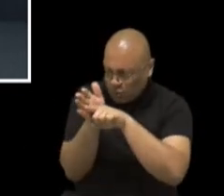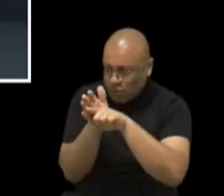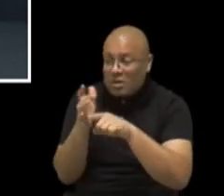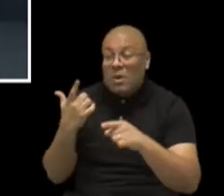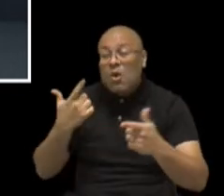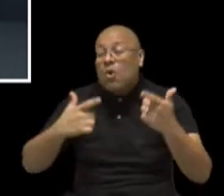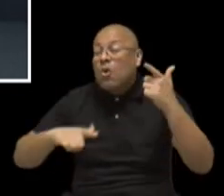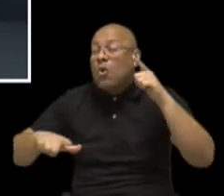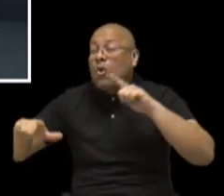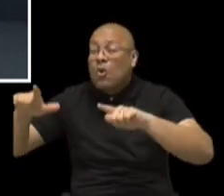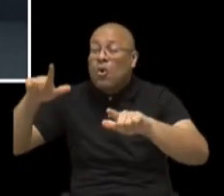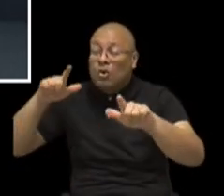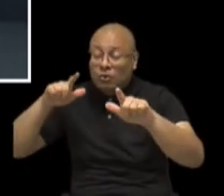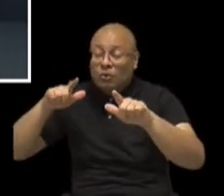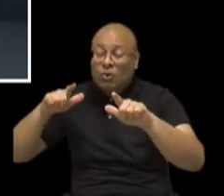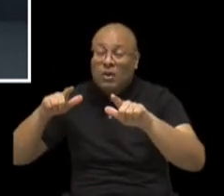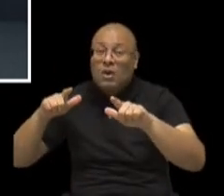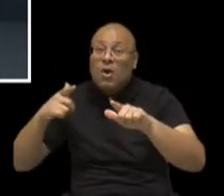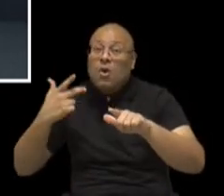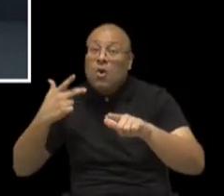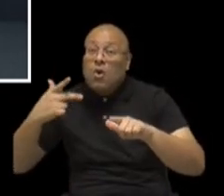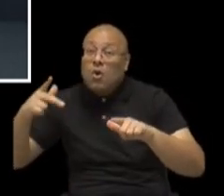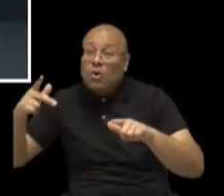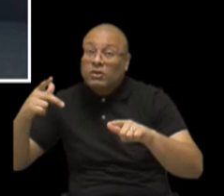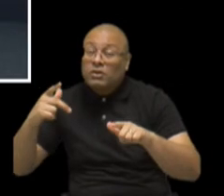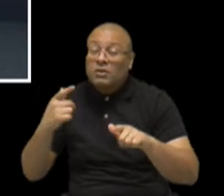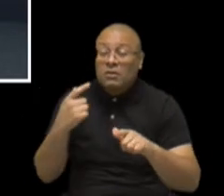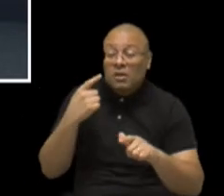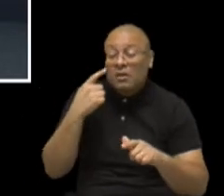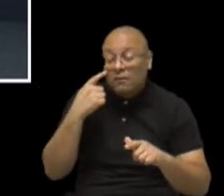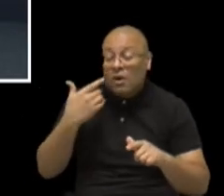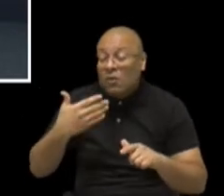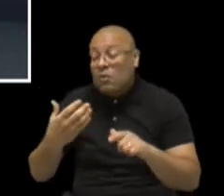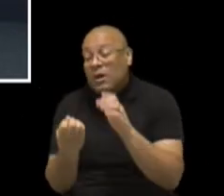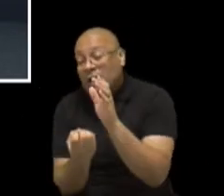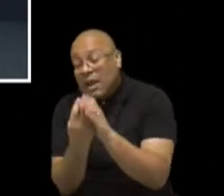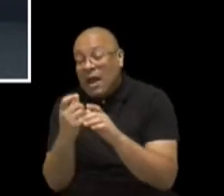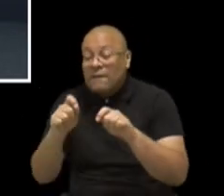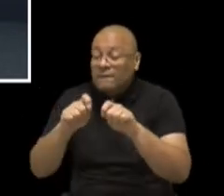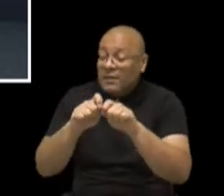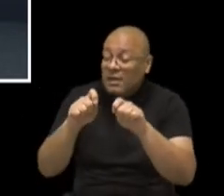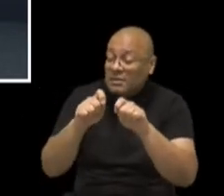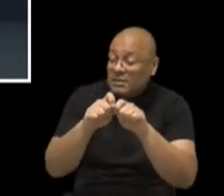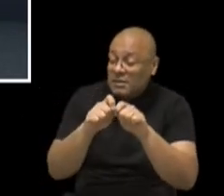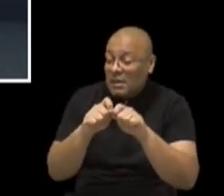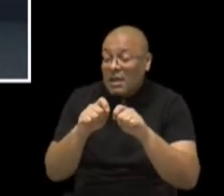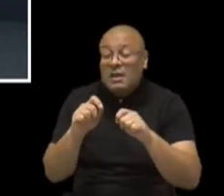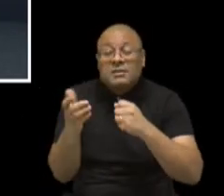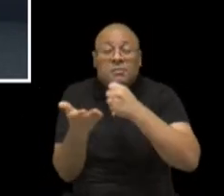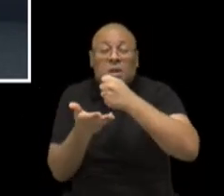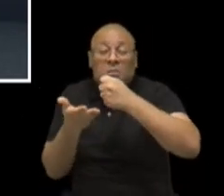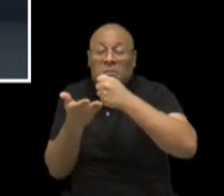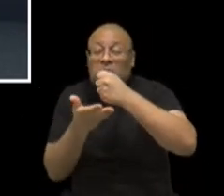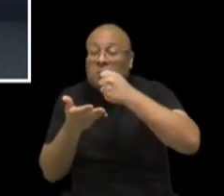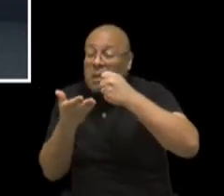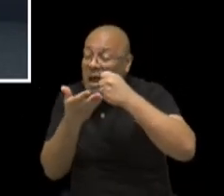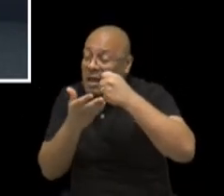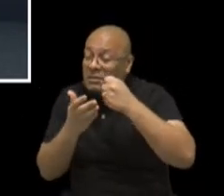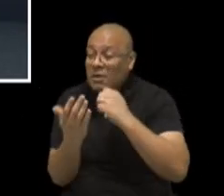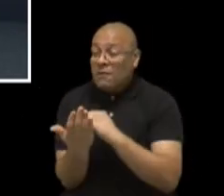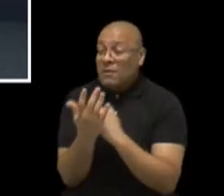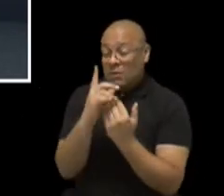for MMissoni, because we'll probably go into that later. But M is based on the B-side